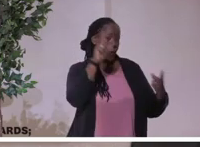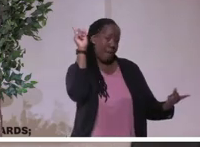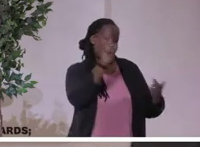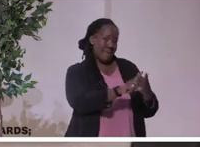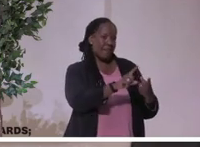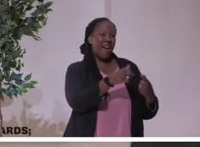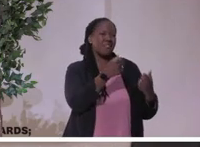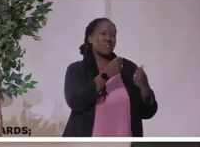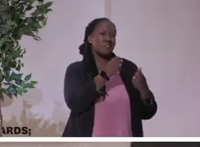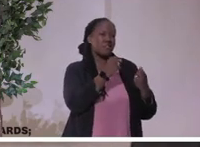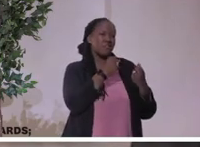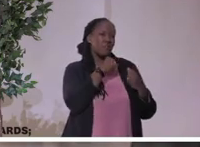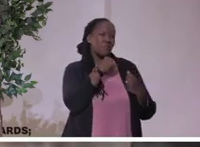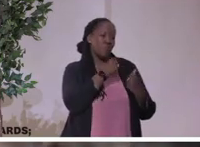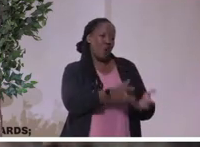minimize waste.